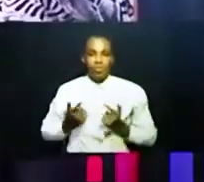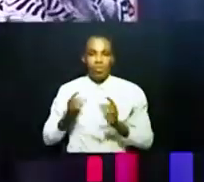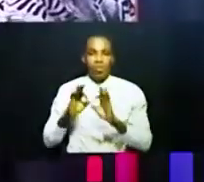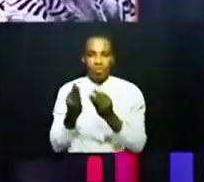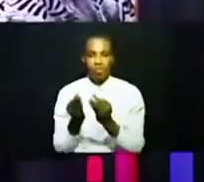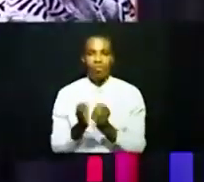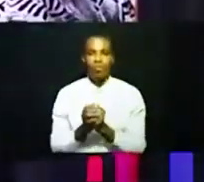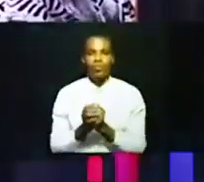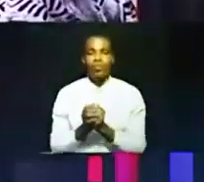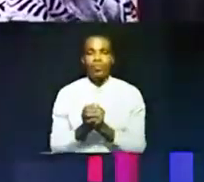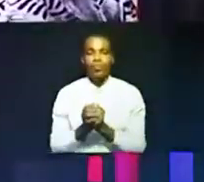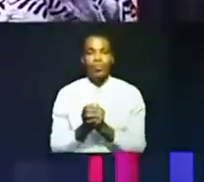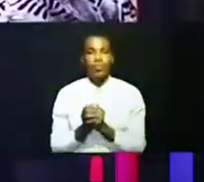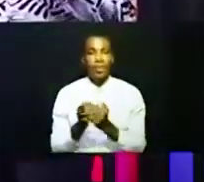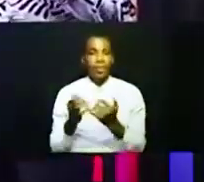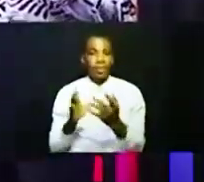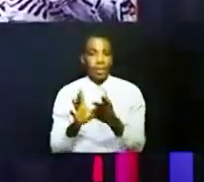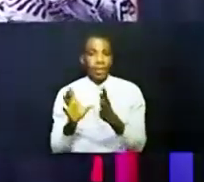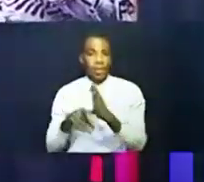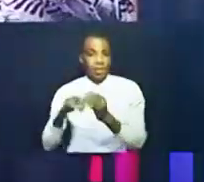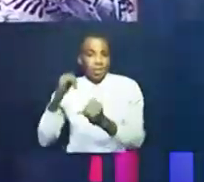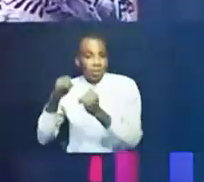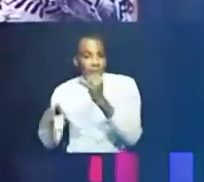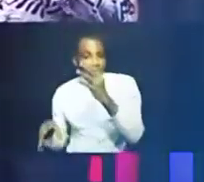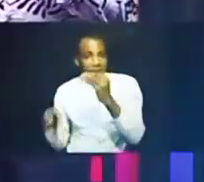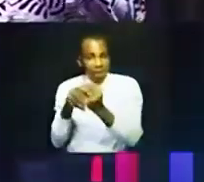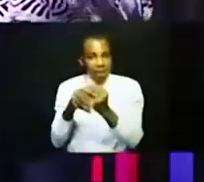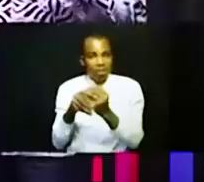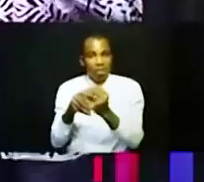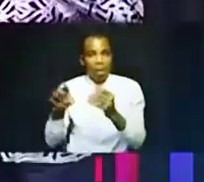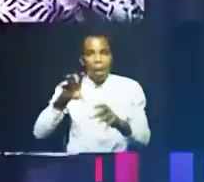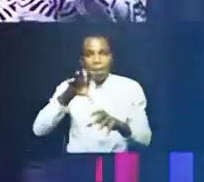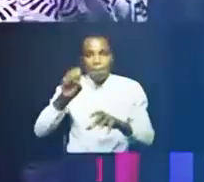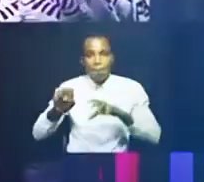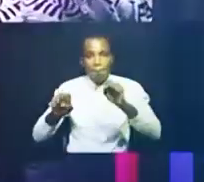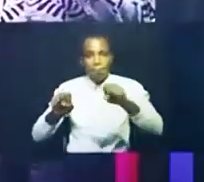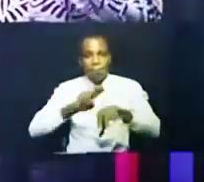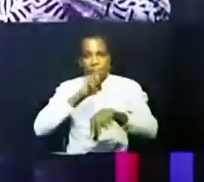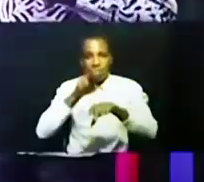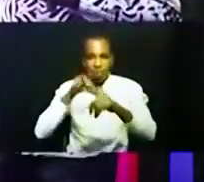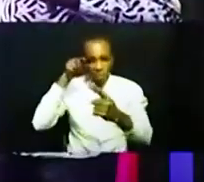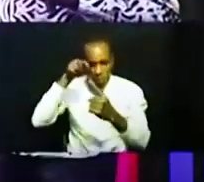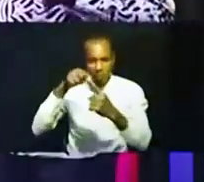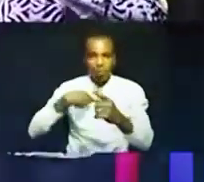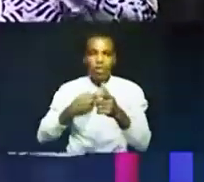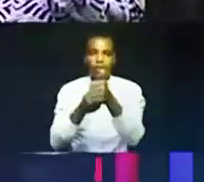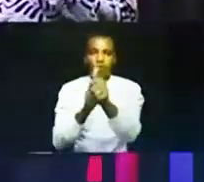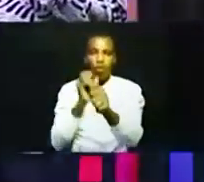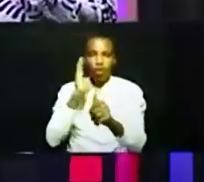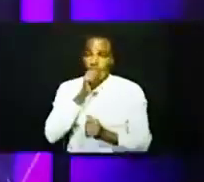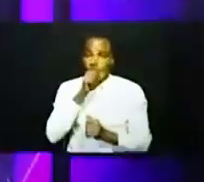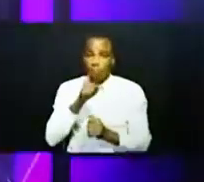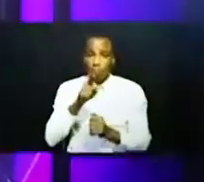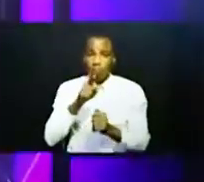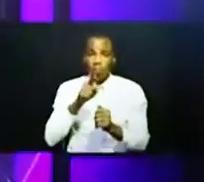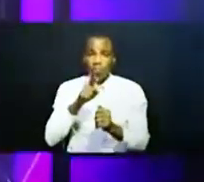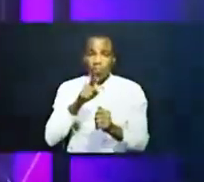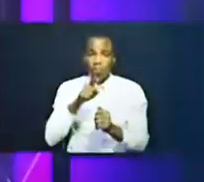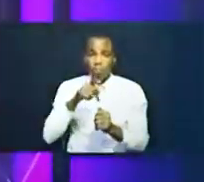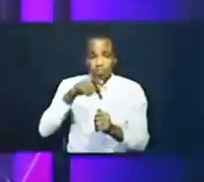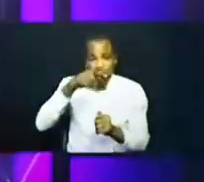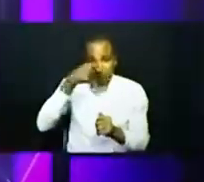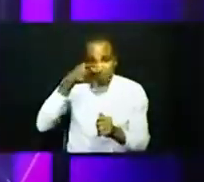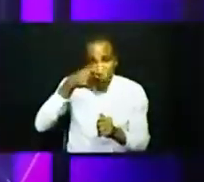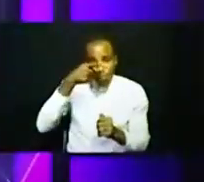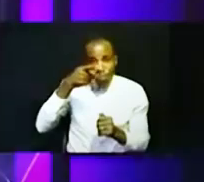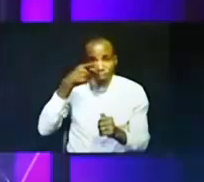And the possessing the nation's agenda. See, the main Pentecostal